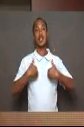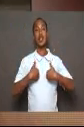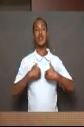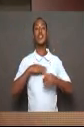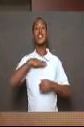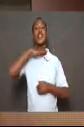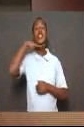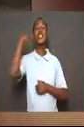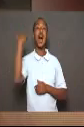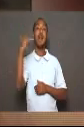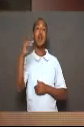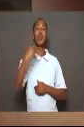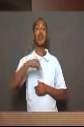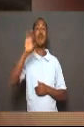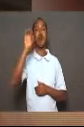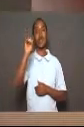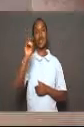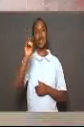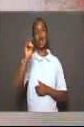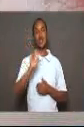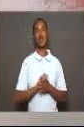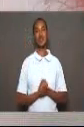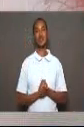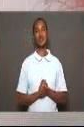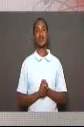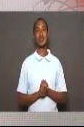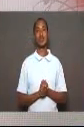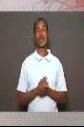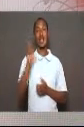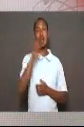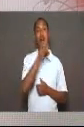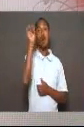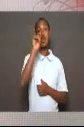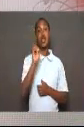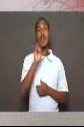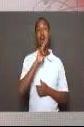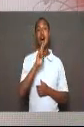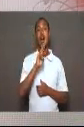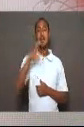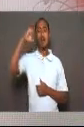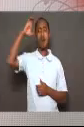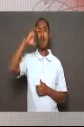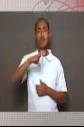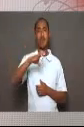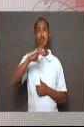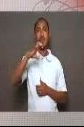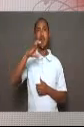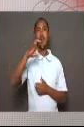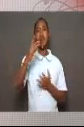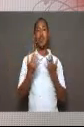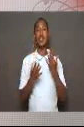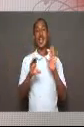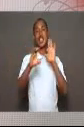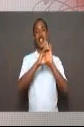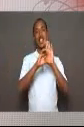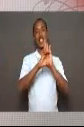sufficient amount of oxygen. Peroxides are powerful oxidizing